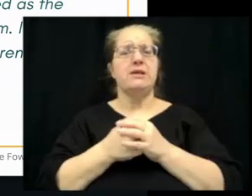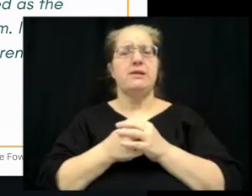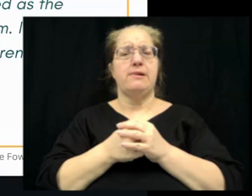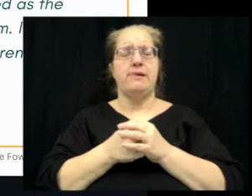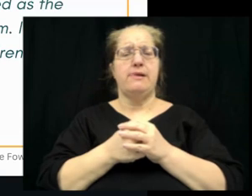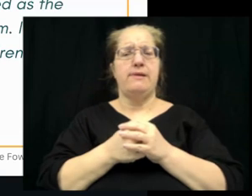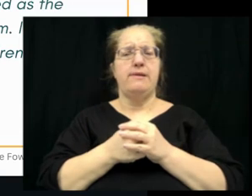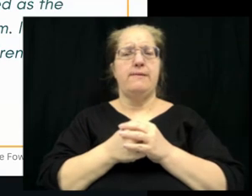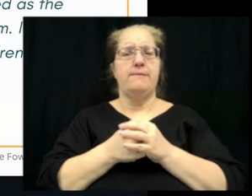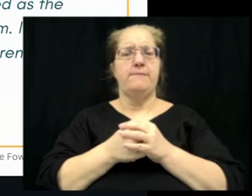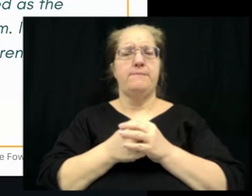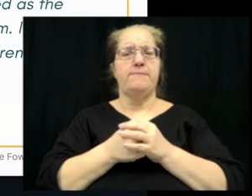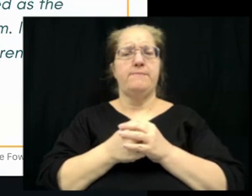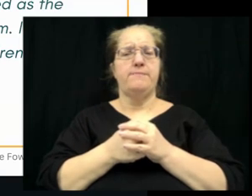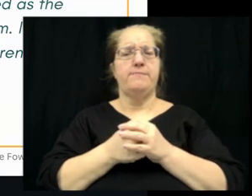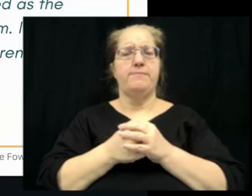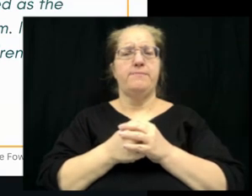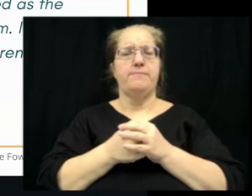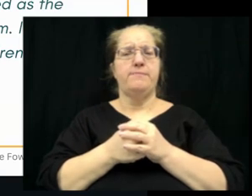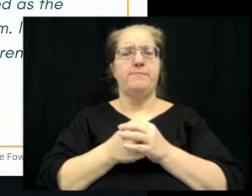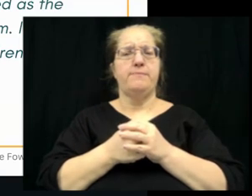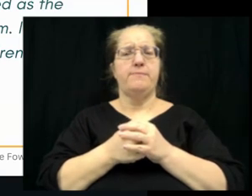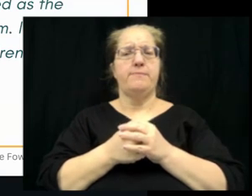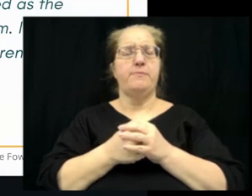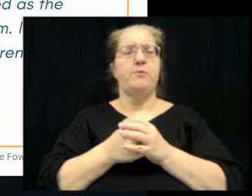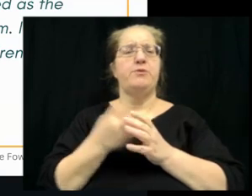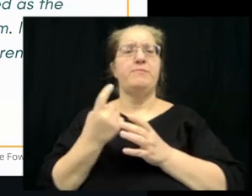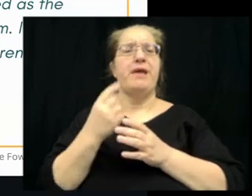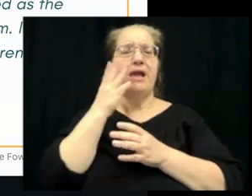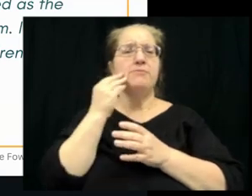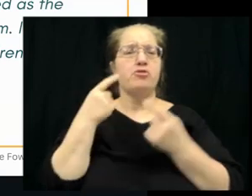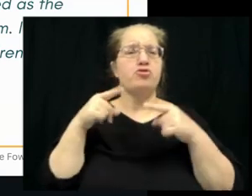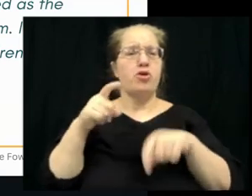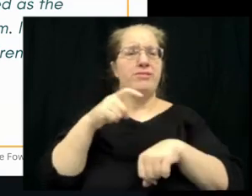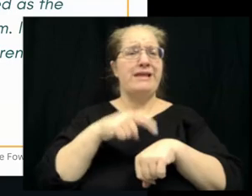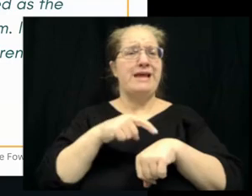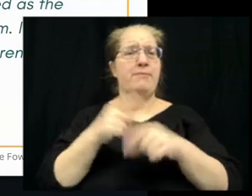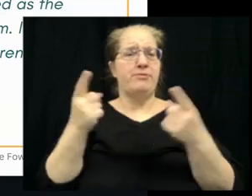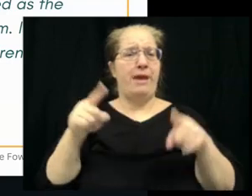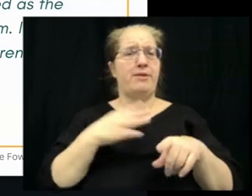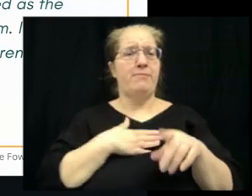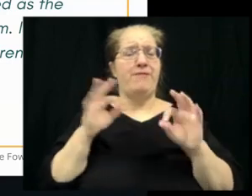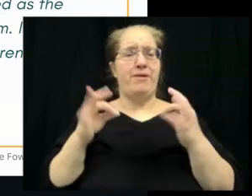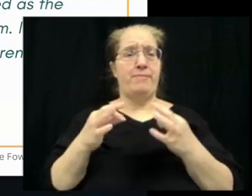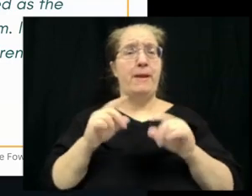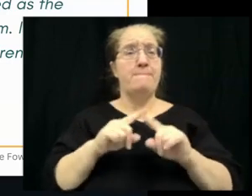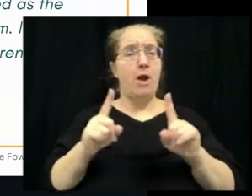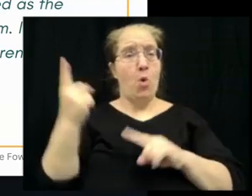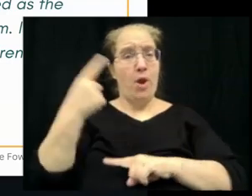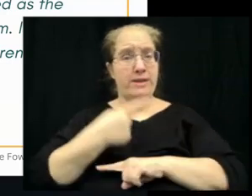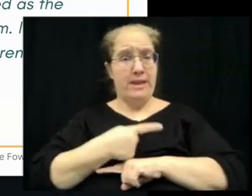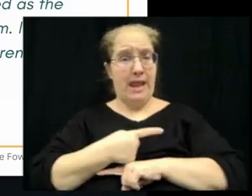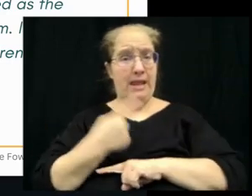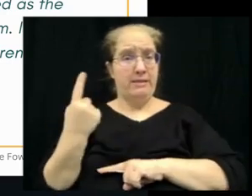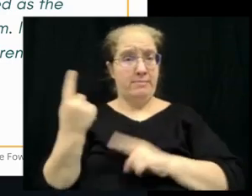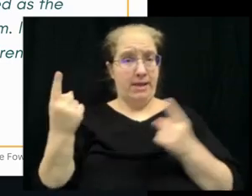was experiencing throughout my daughter's bout with school refusal. But a turning point came one day. And